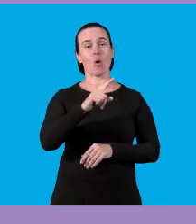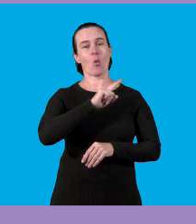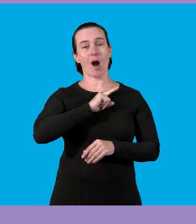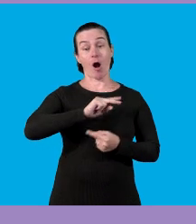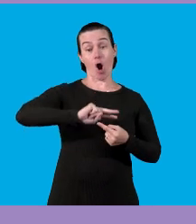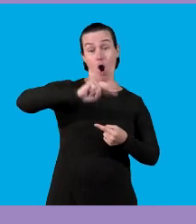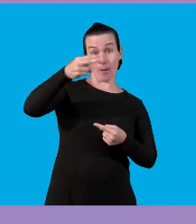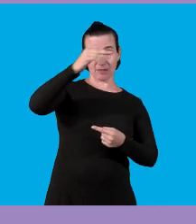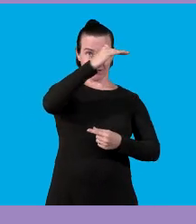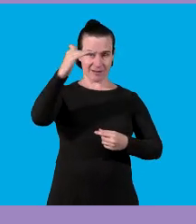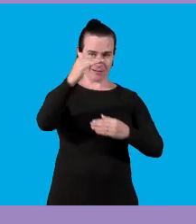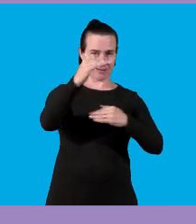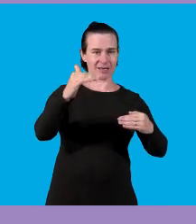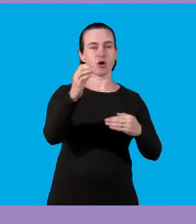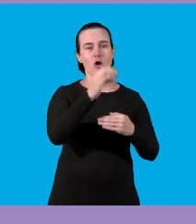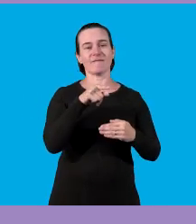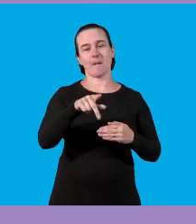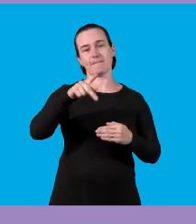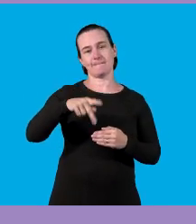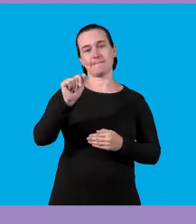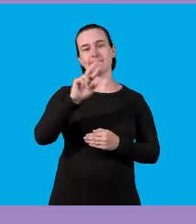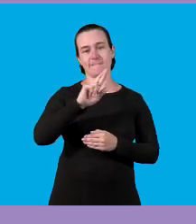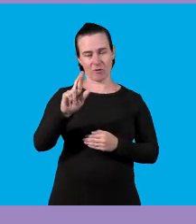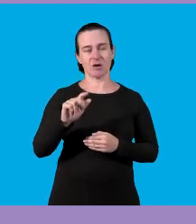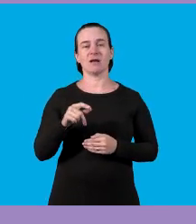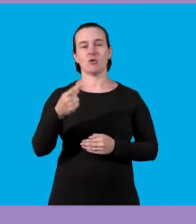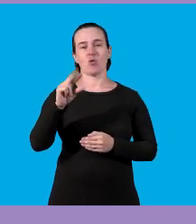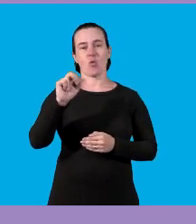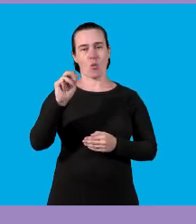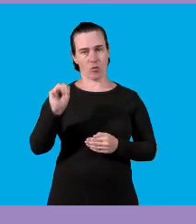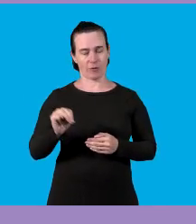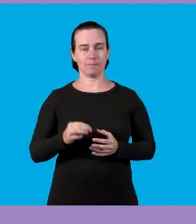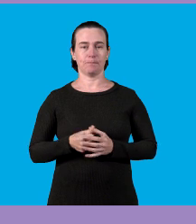opposite sides of a parallelogram.